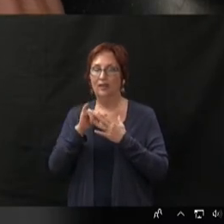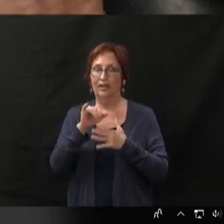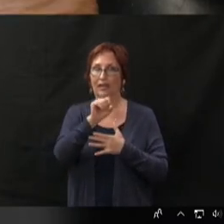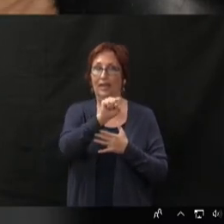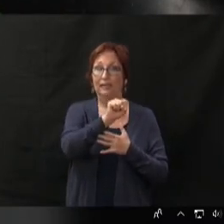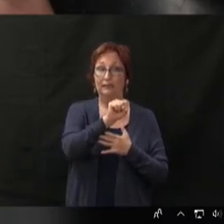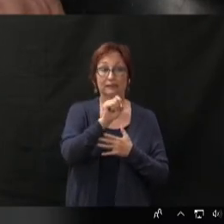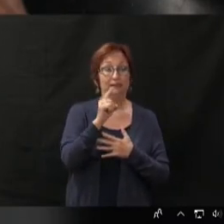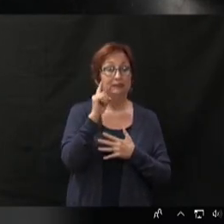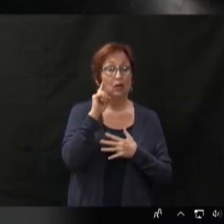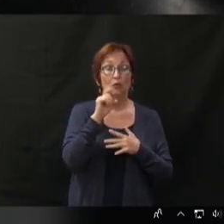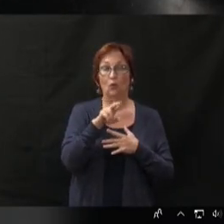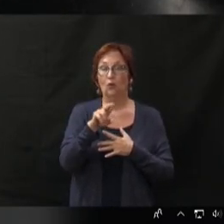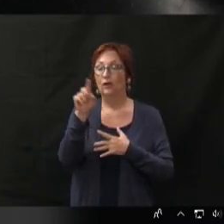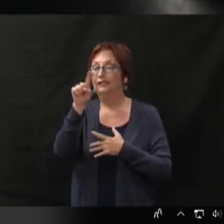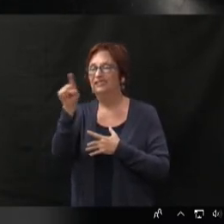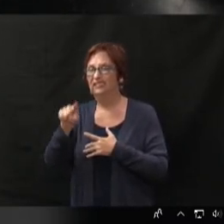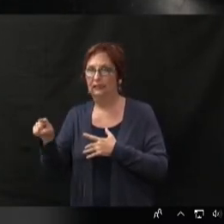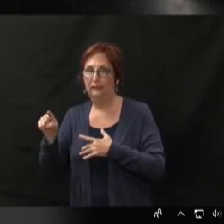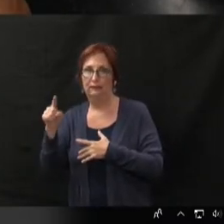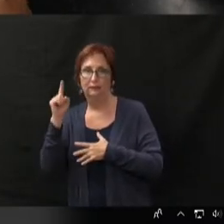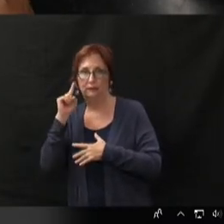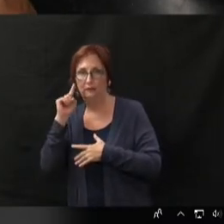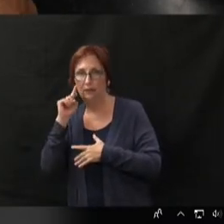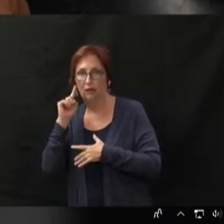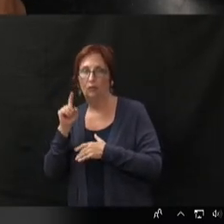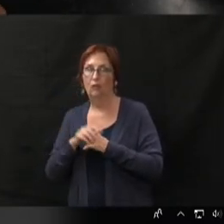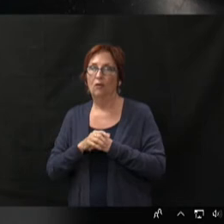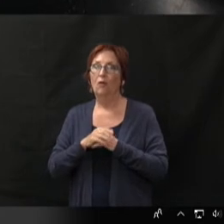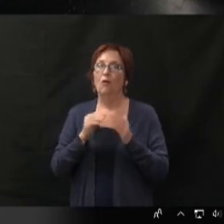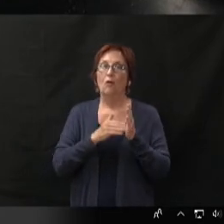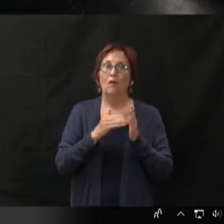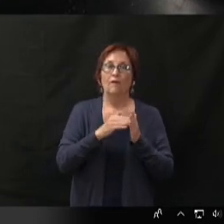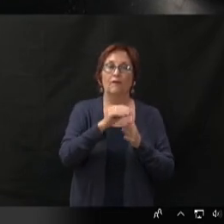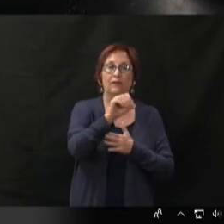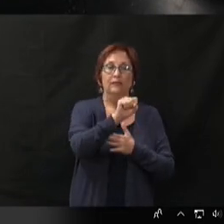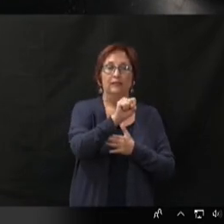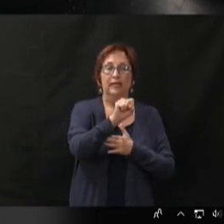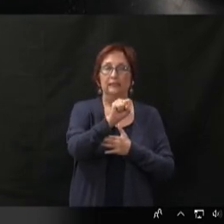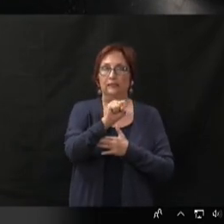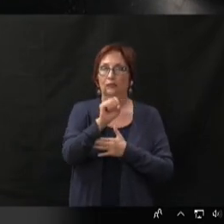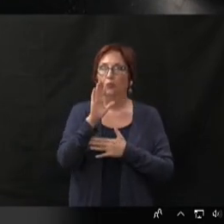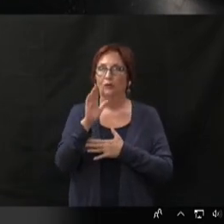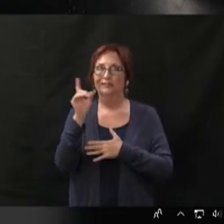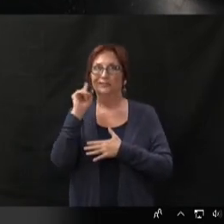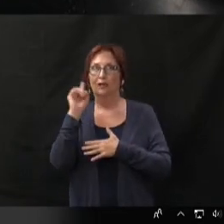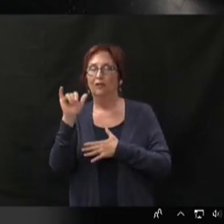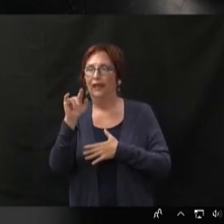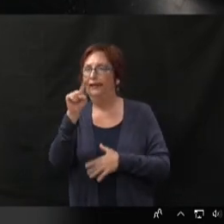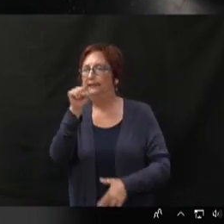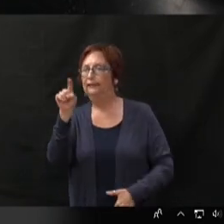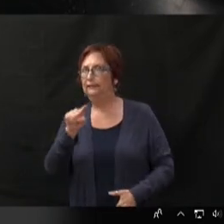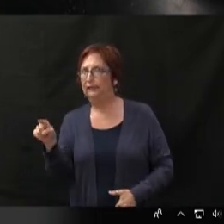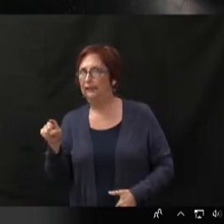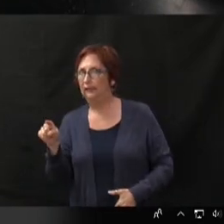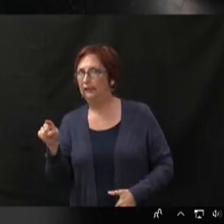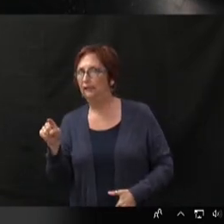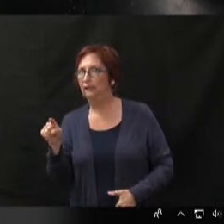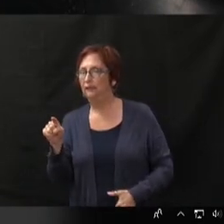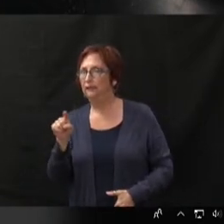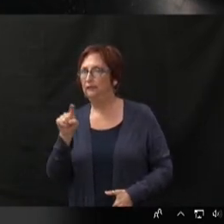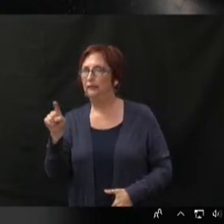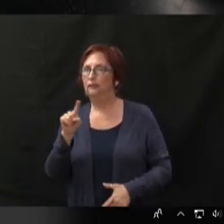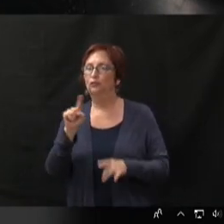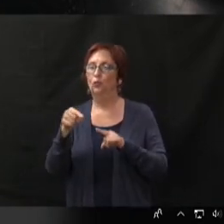So that they're aware that a lot of times S says z. We're going to put that on when we touch